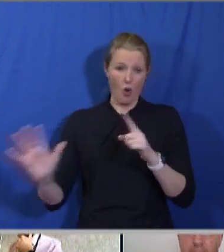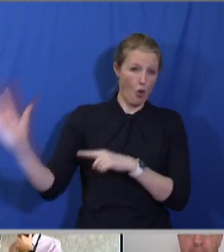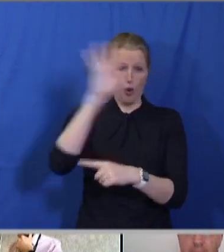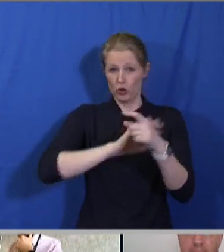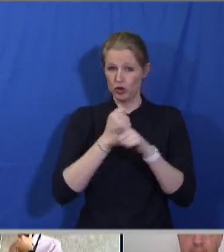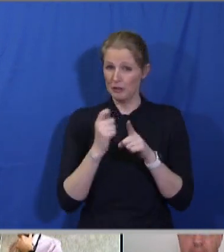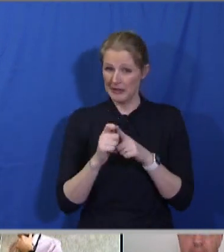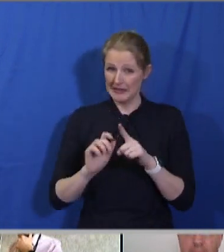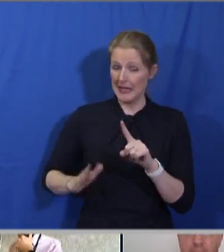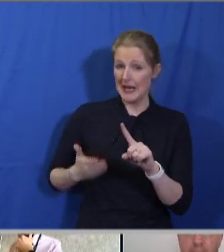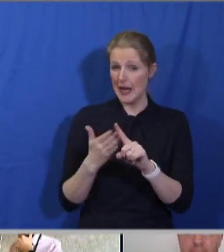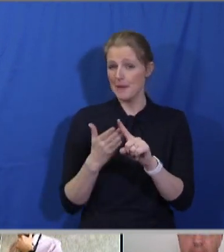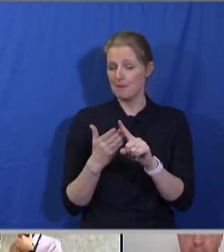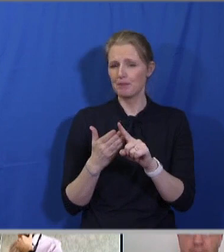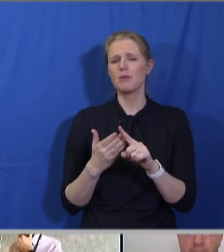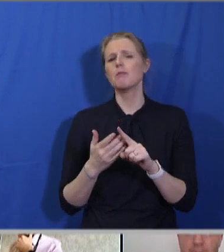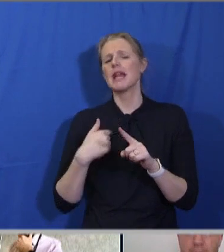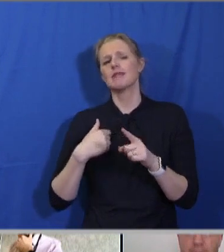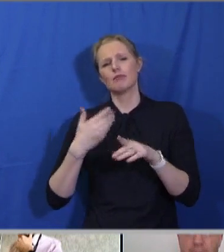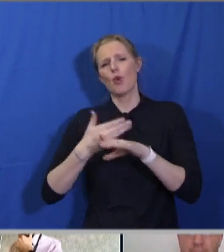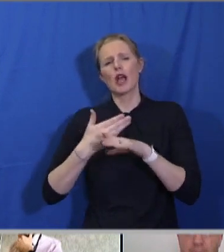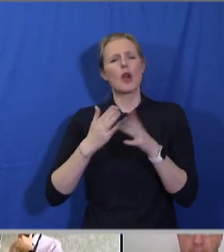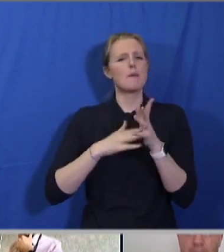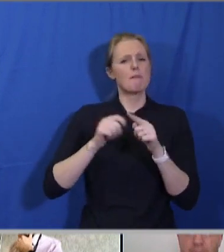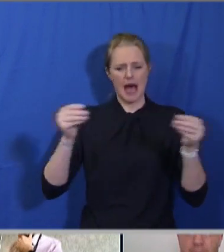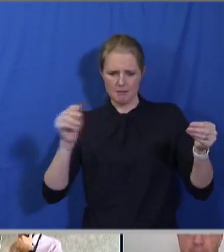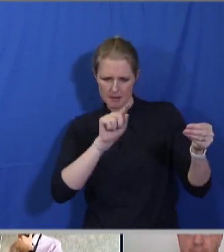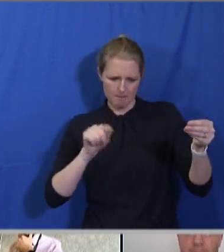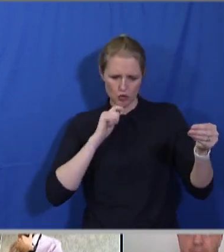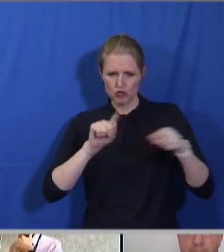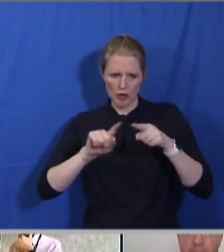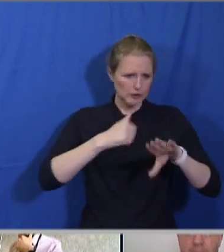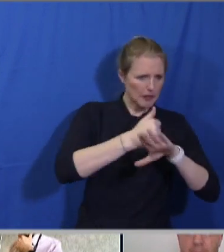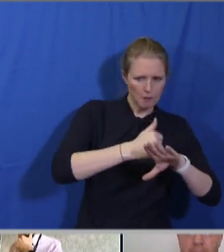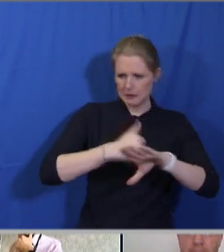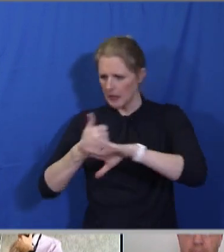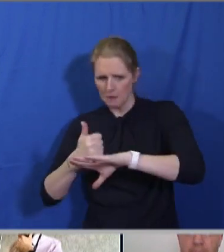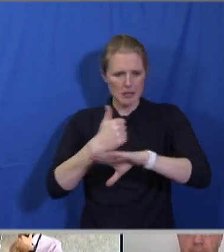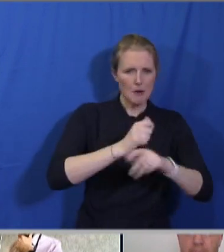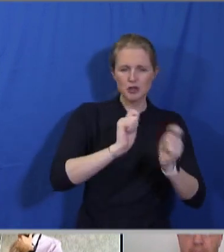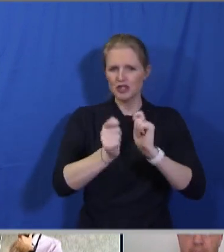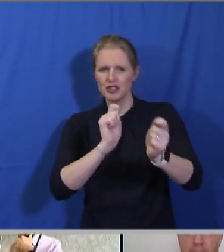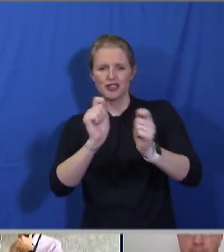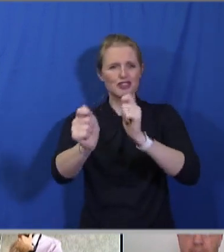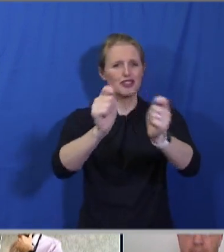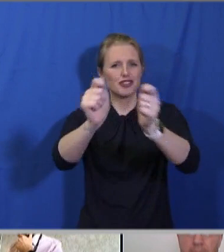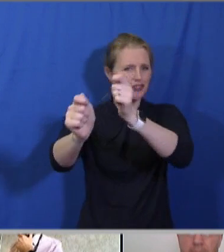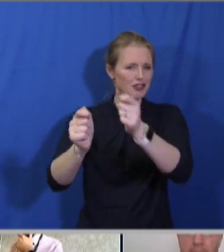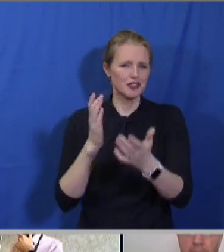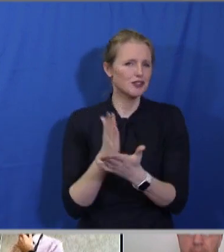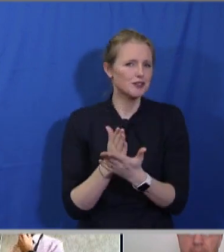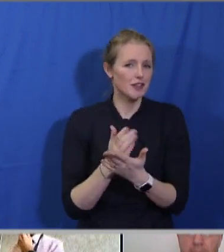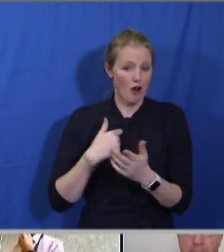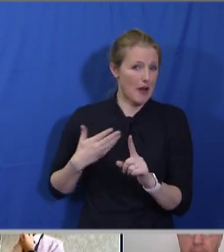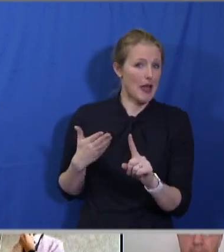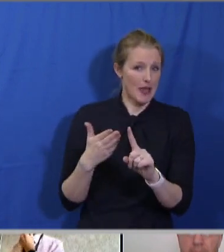been working on a roadmap for that. So the first kind of product of that is an outline running order for